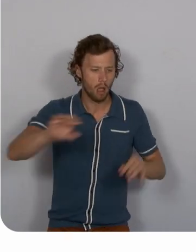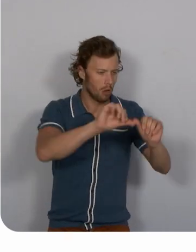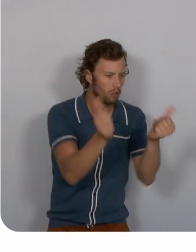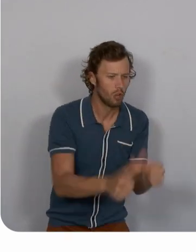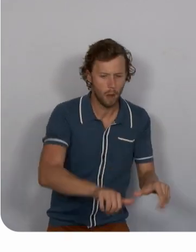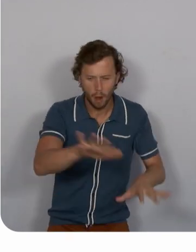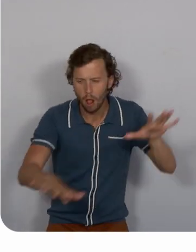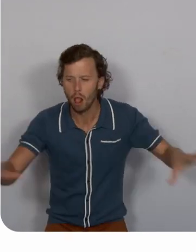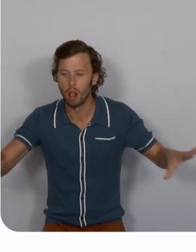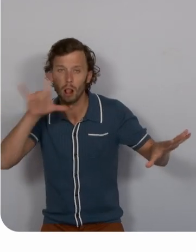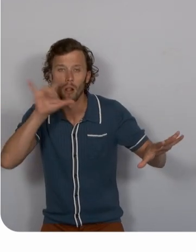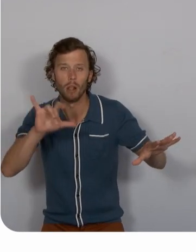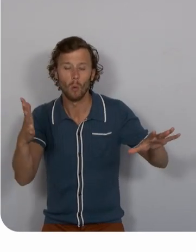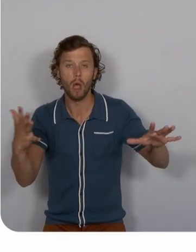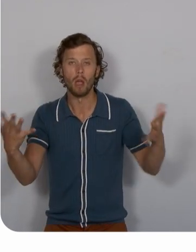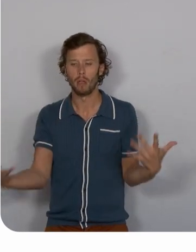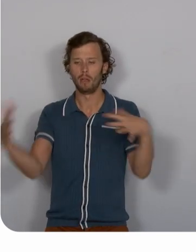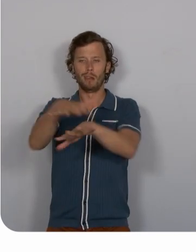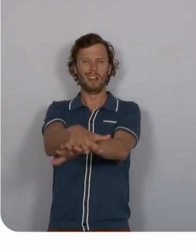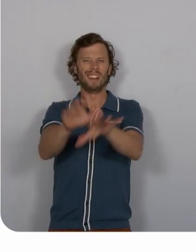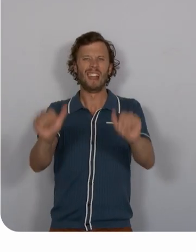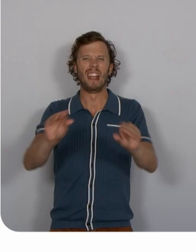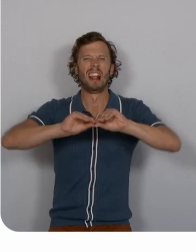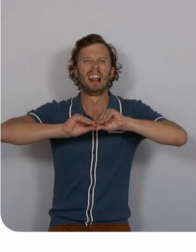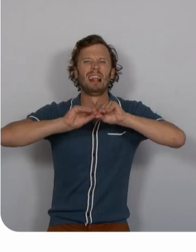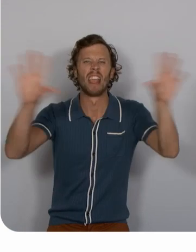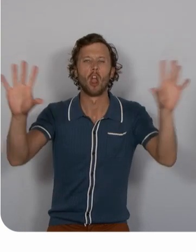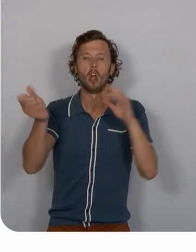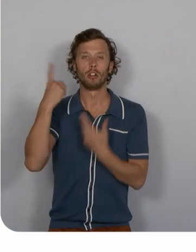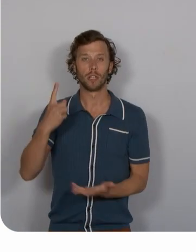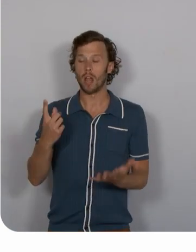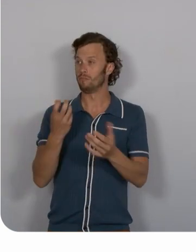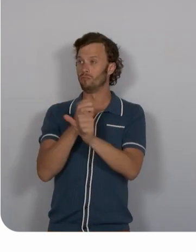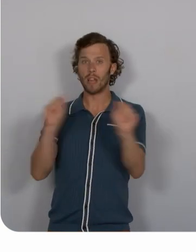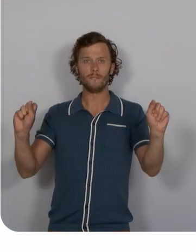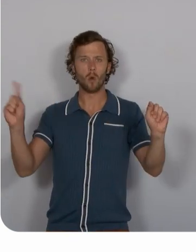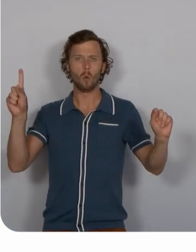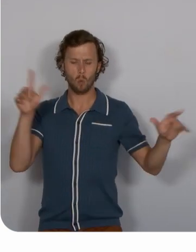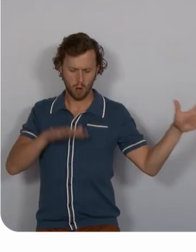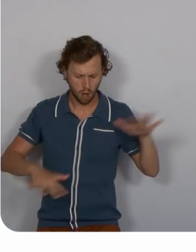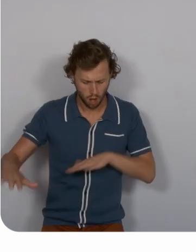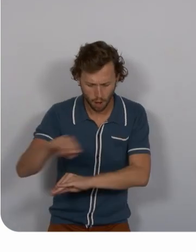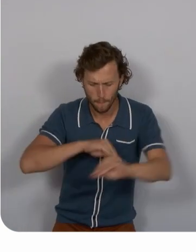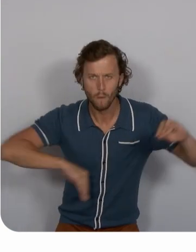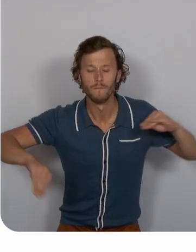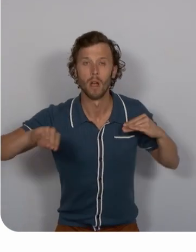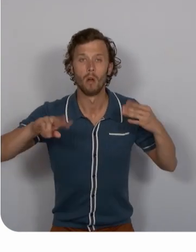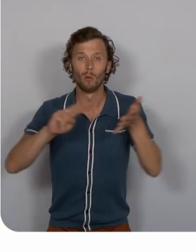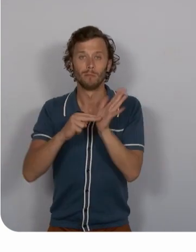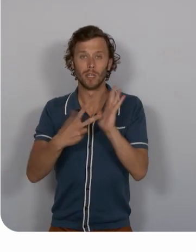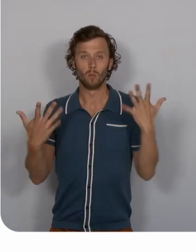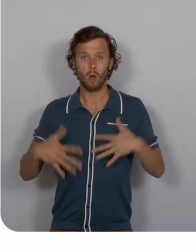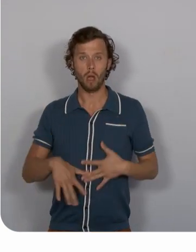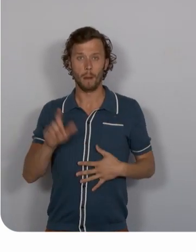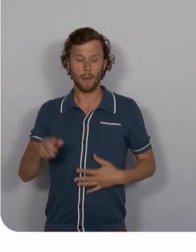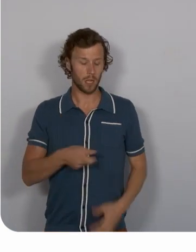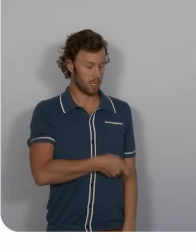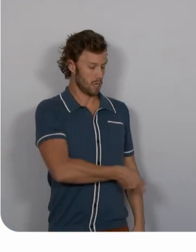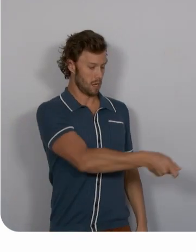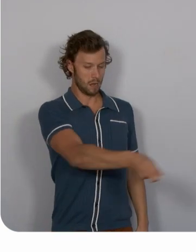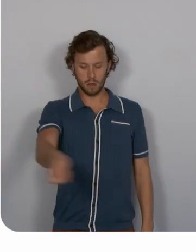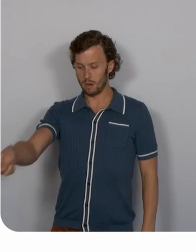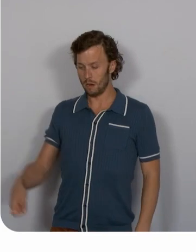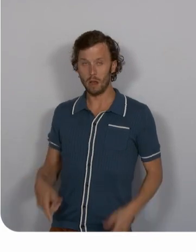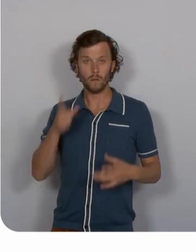That begins with understanding where it's safe for you to move around. That's right, no more manually setting up your PlayStation boundary.